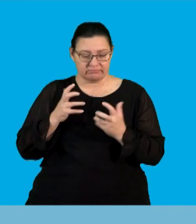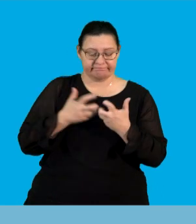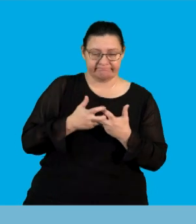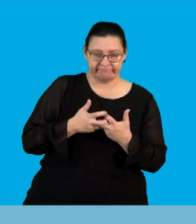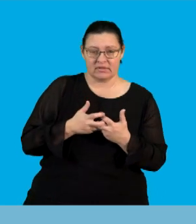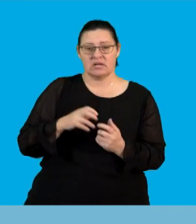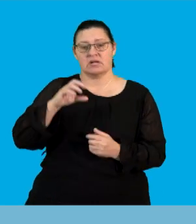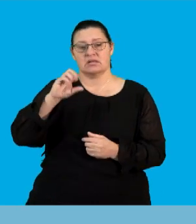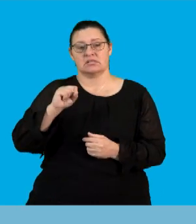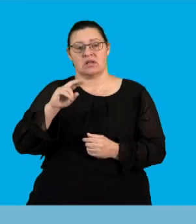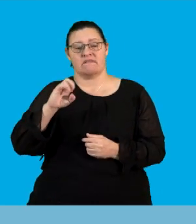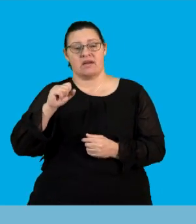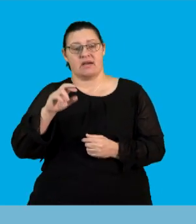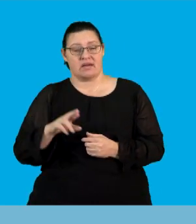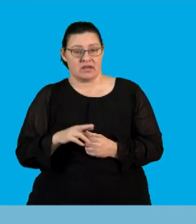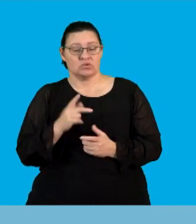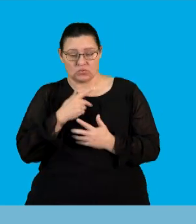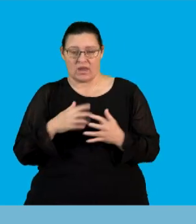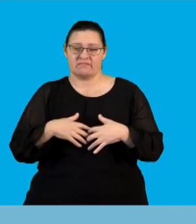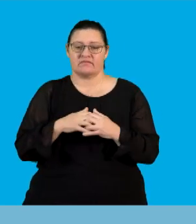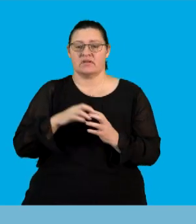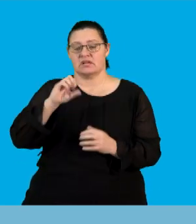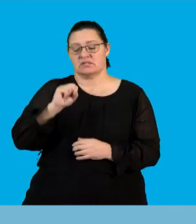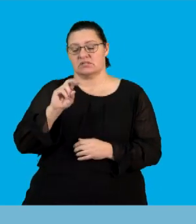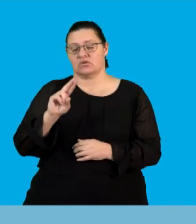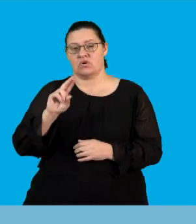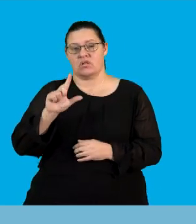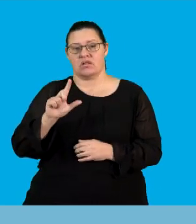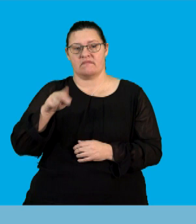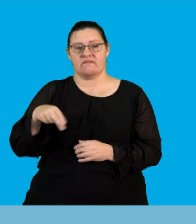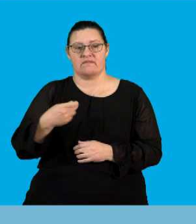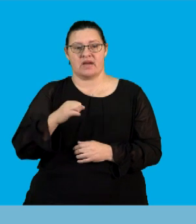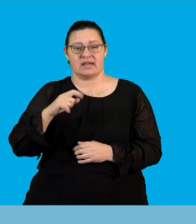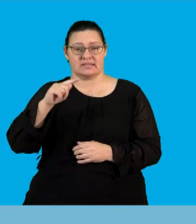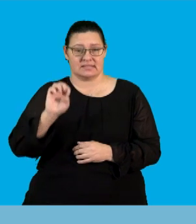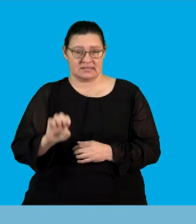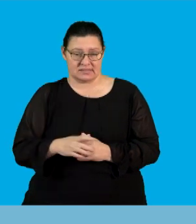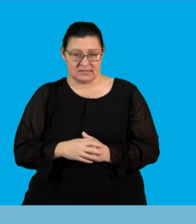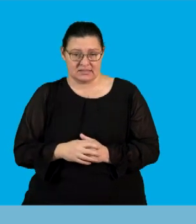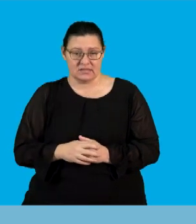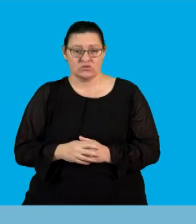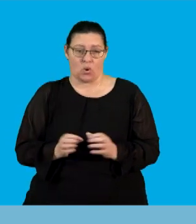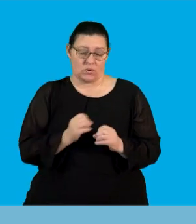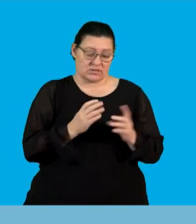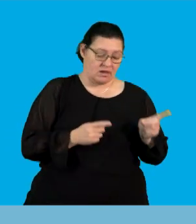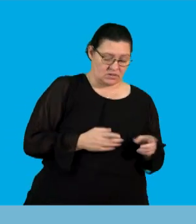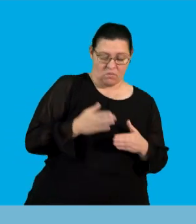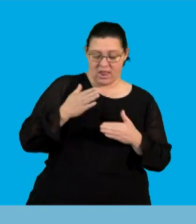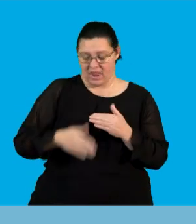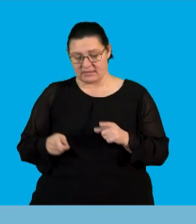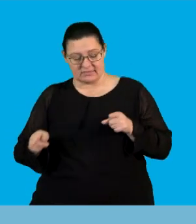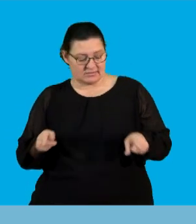oxygen was attached to the sulfur to make our sulfide. So now we always need to make sure that what we start with, we end